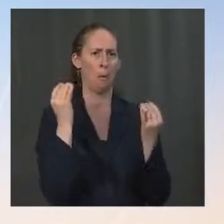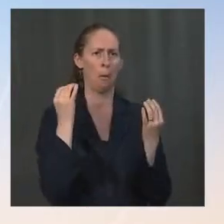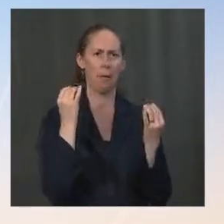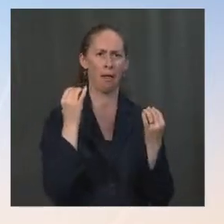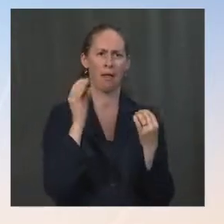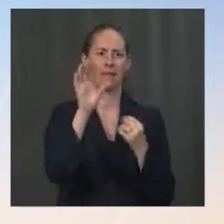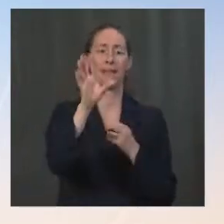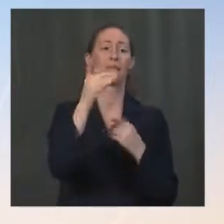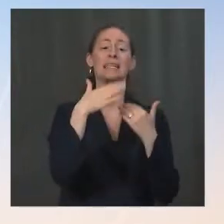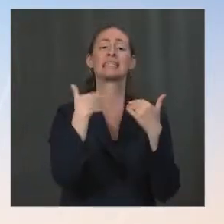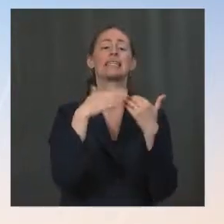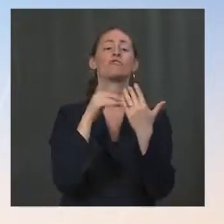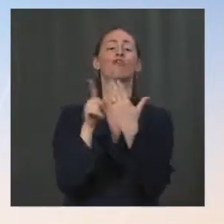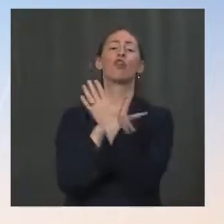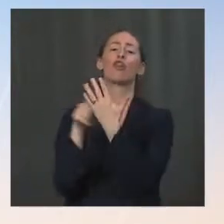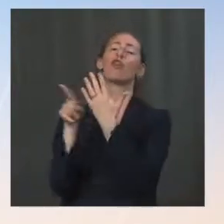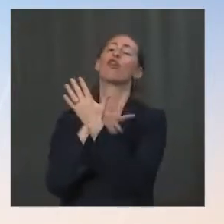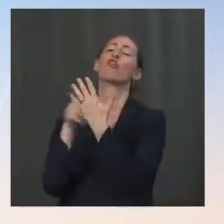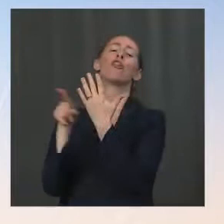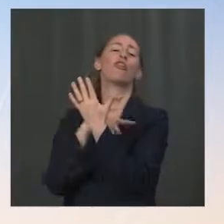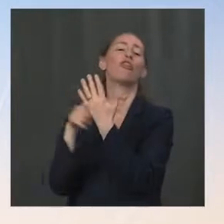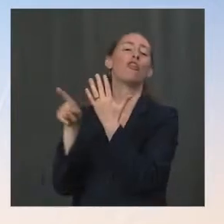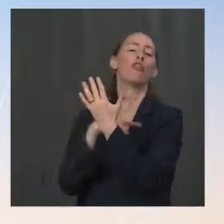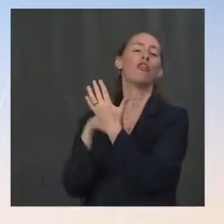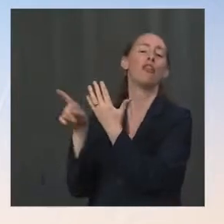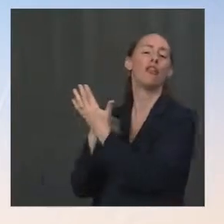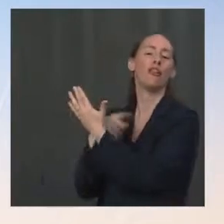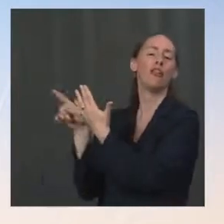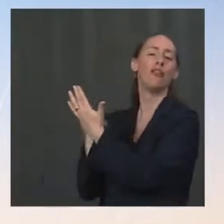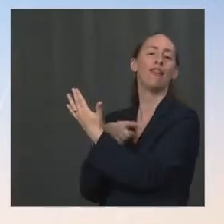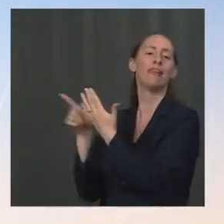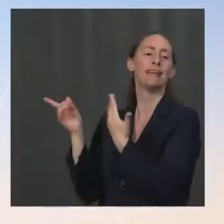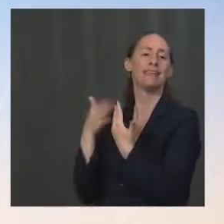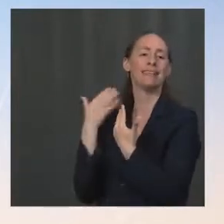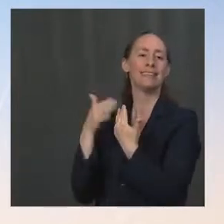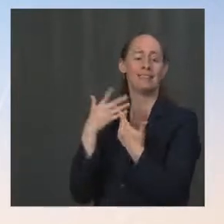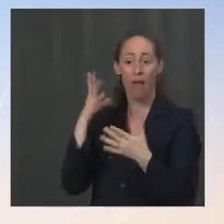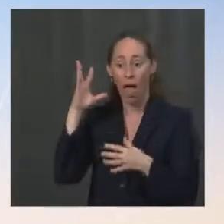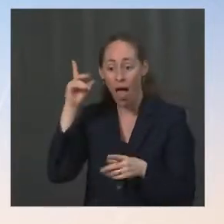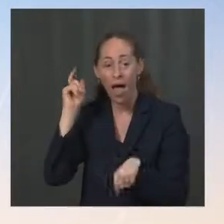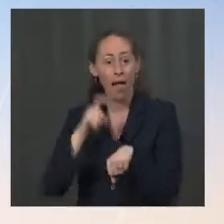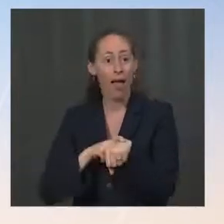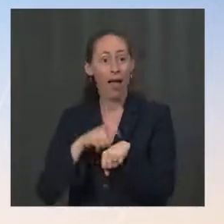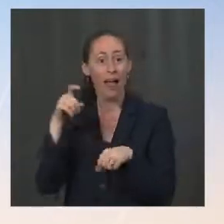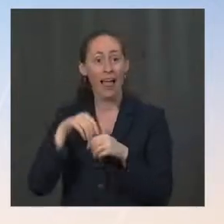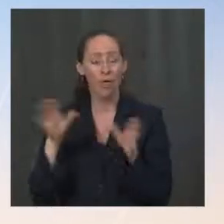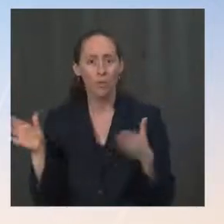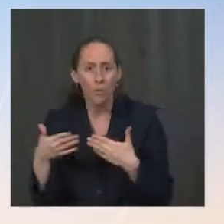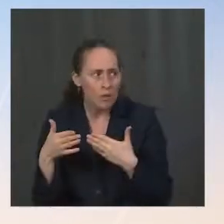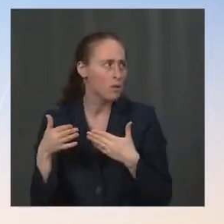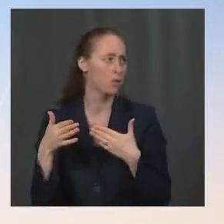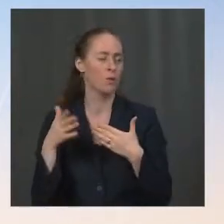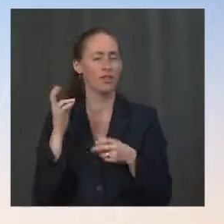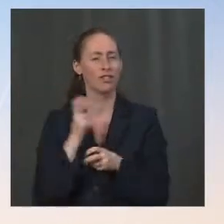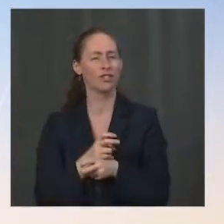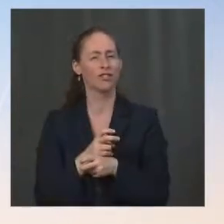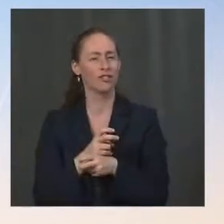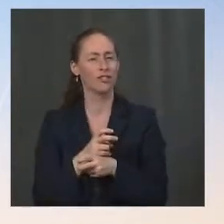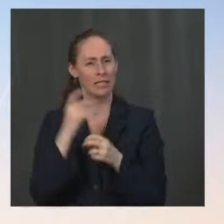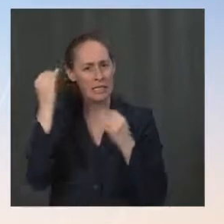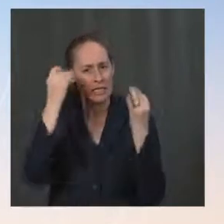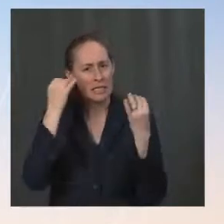outside. It is harder to be in their arena and make difficult decisions. And the decisions that a commander-in-chief has to make include